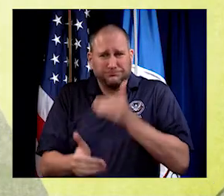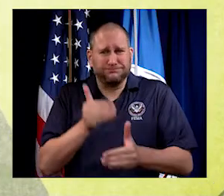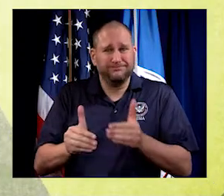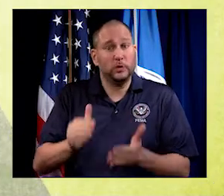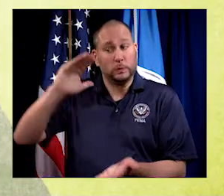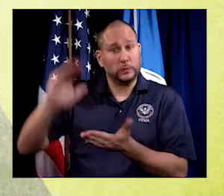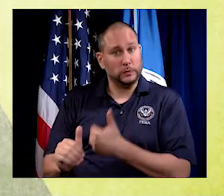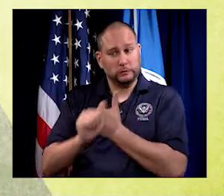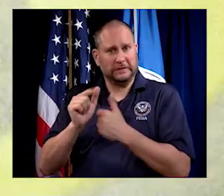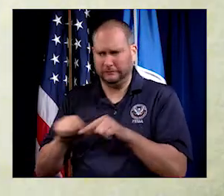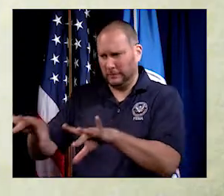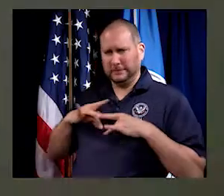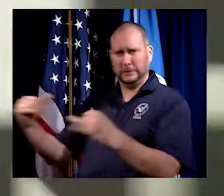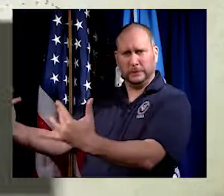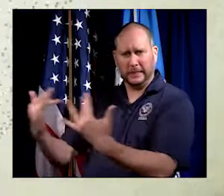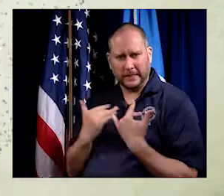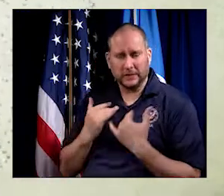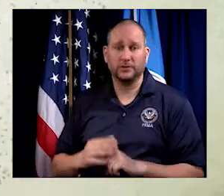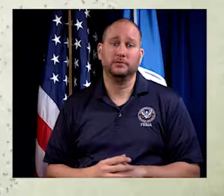your risks from radiation.